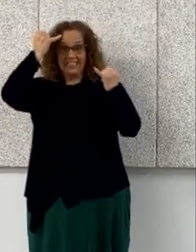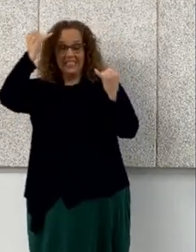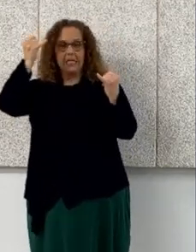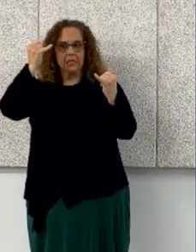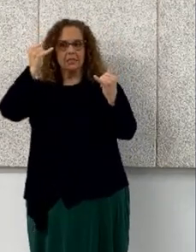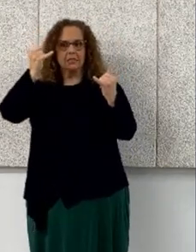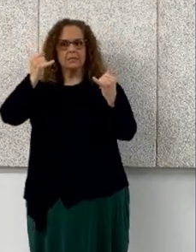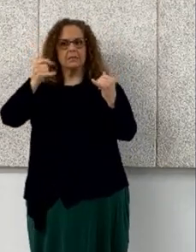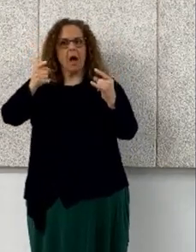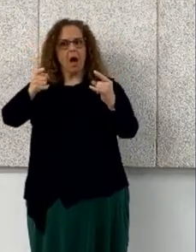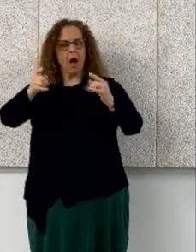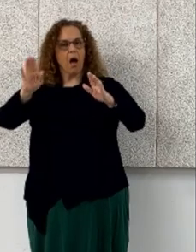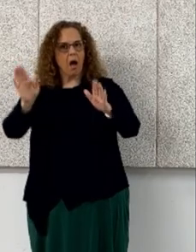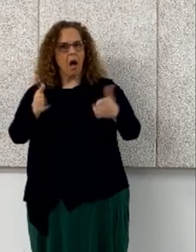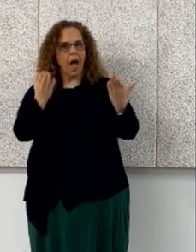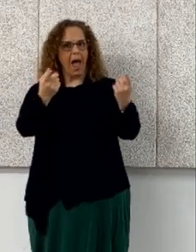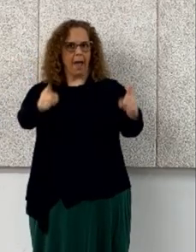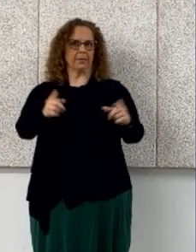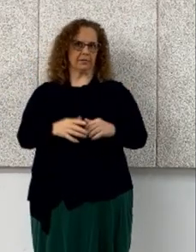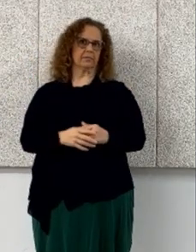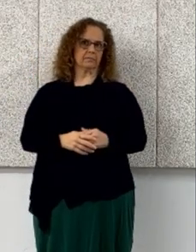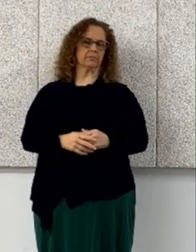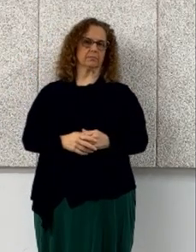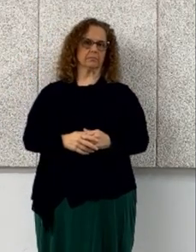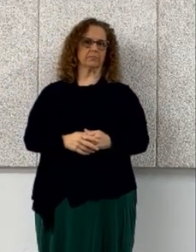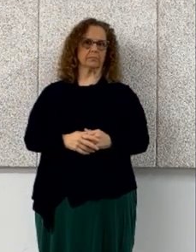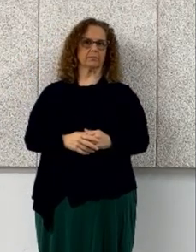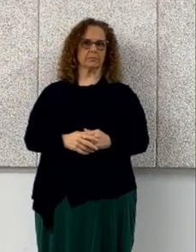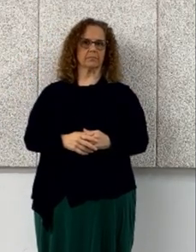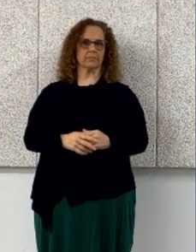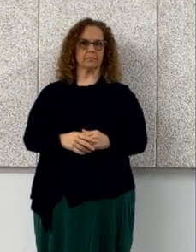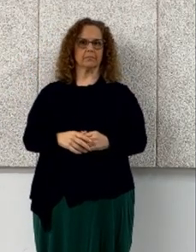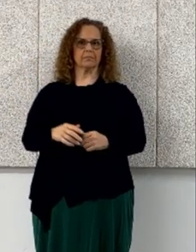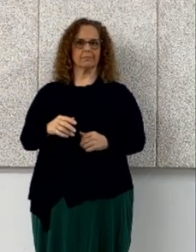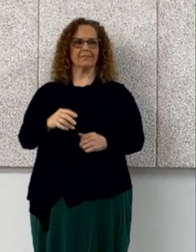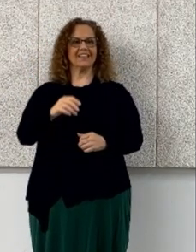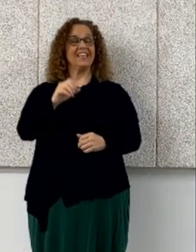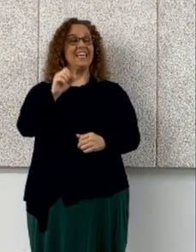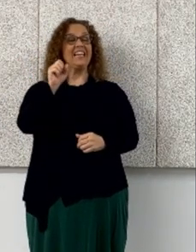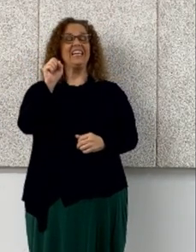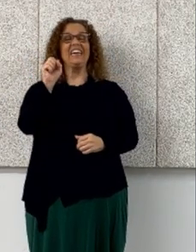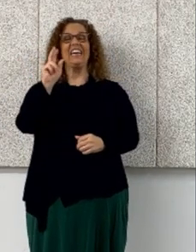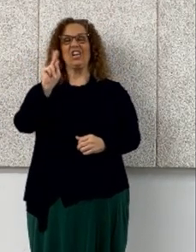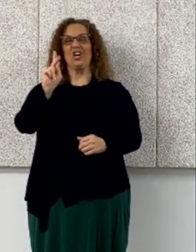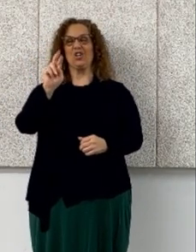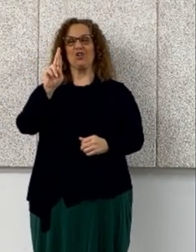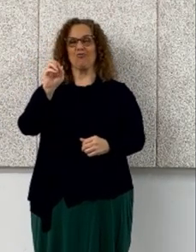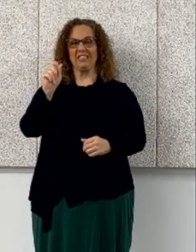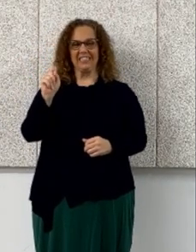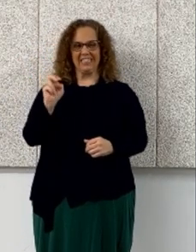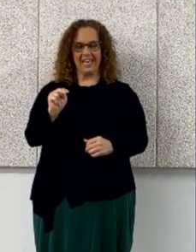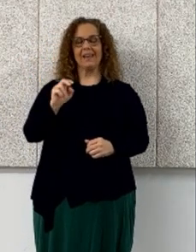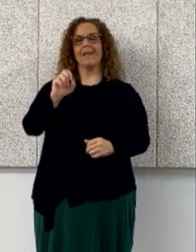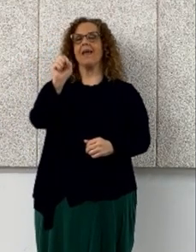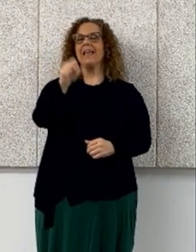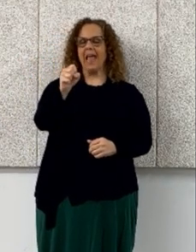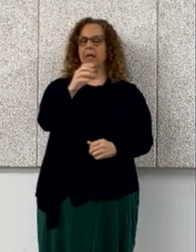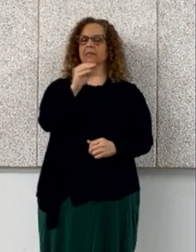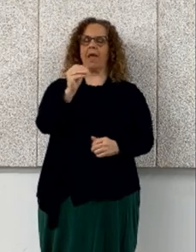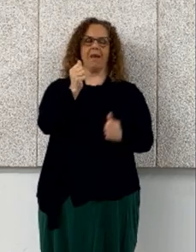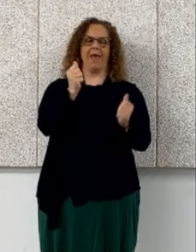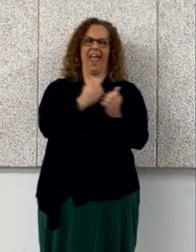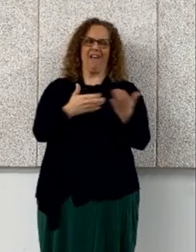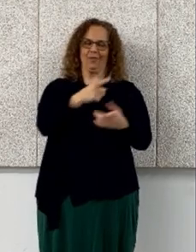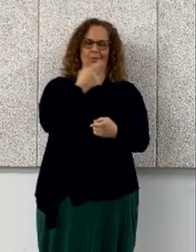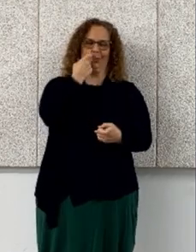ways. So yeah. Yeah. that really shapes that. Yes, and to everything that you guys said, but also I think this idea